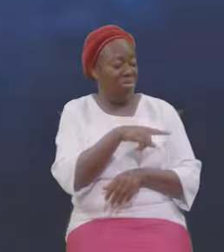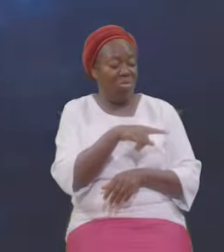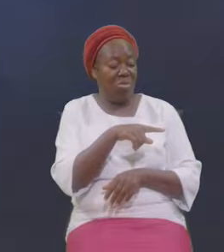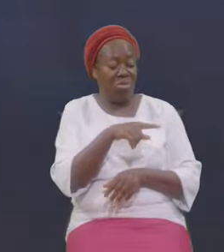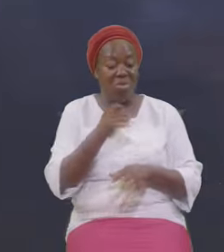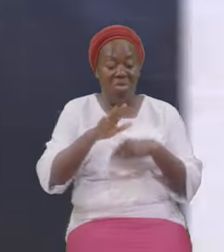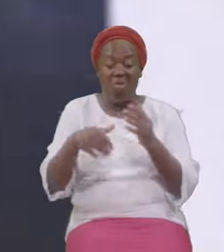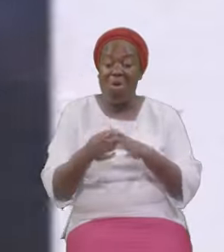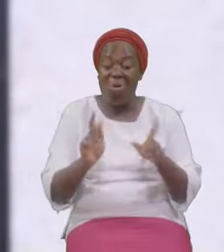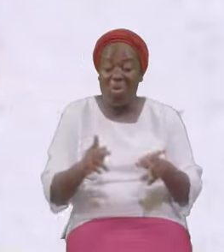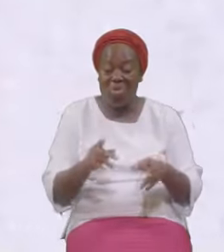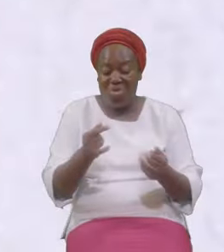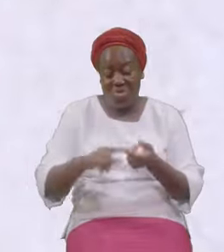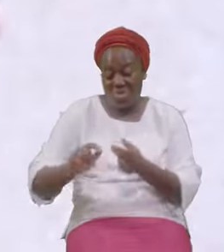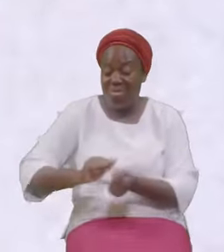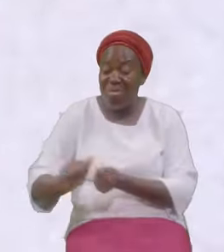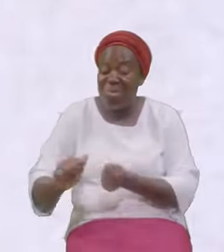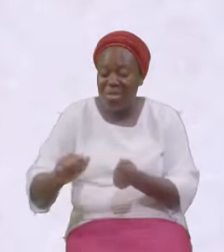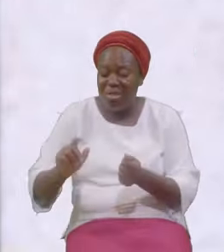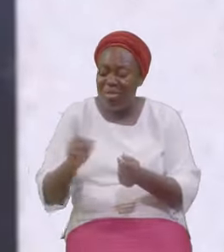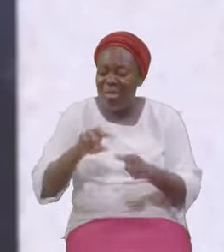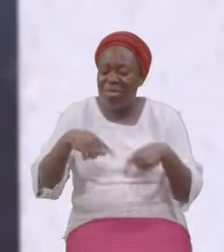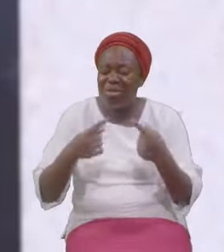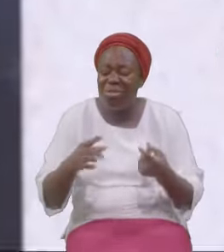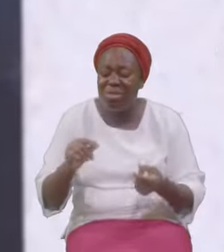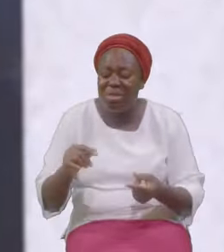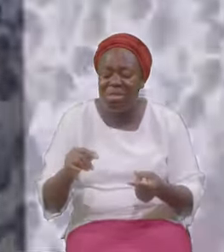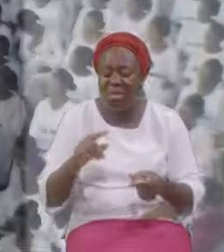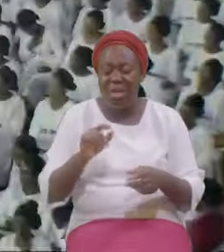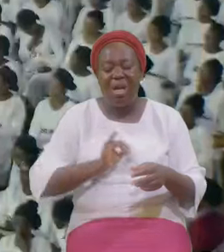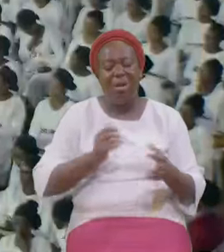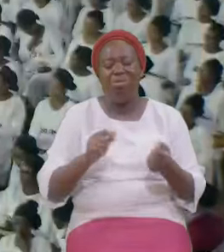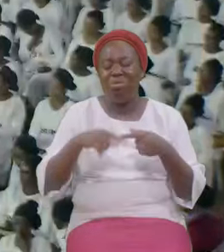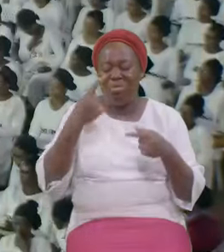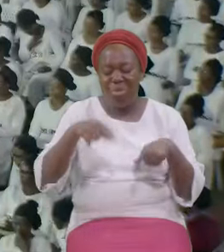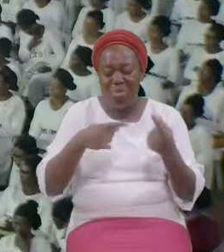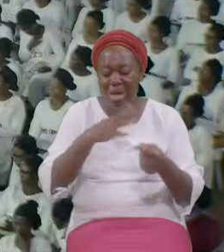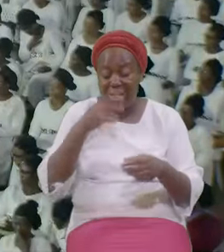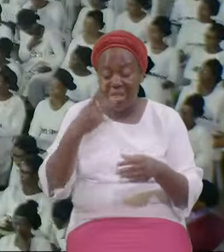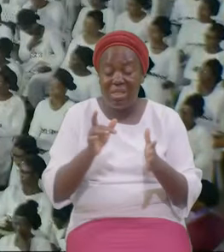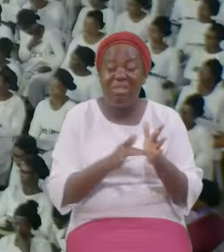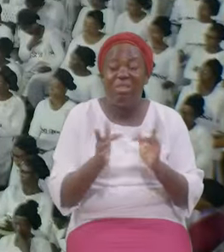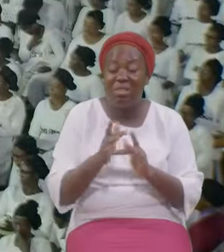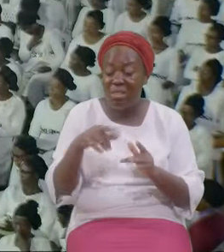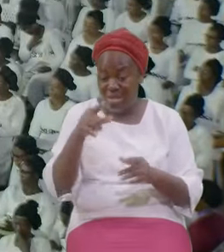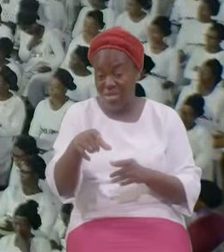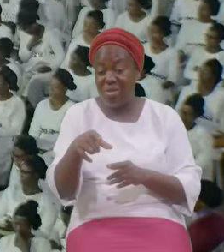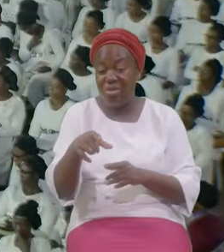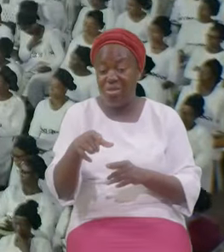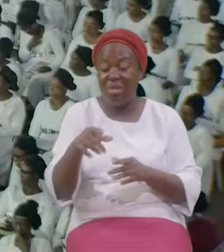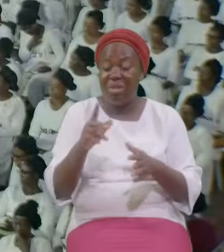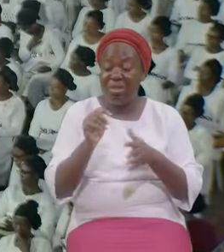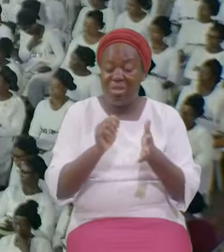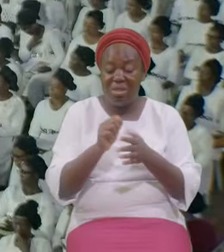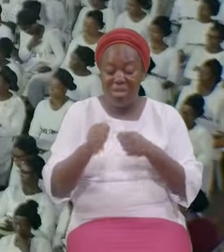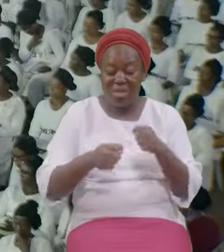to pass? What do you want to pass for? I want to go and see Jesus. Your kind of people that Jesus will see.